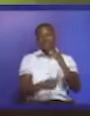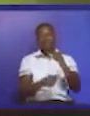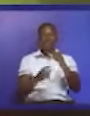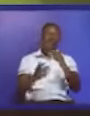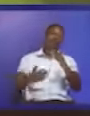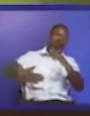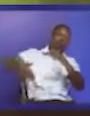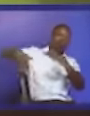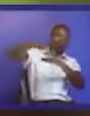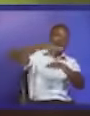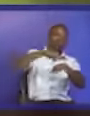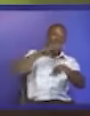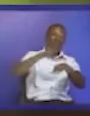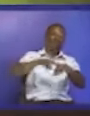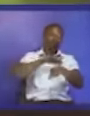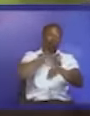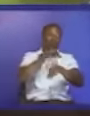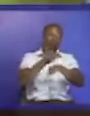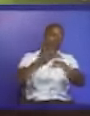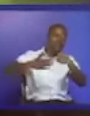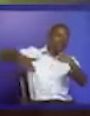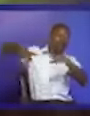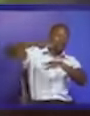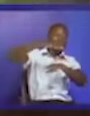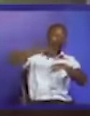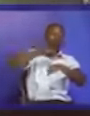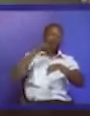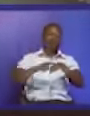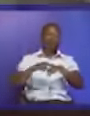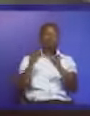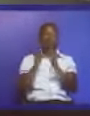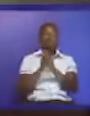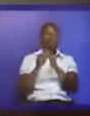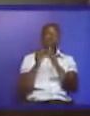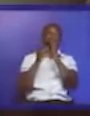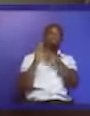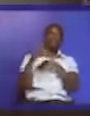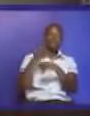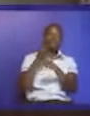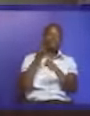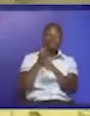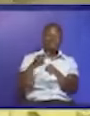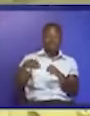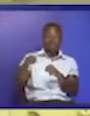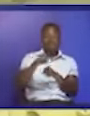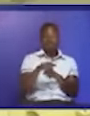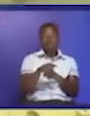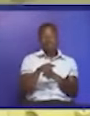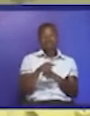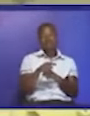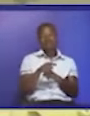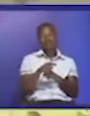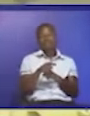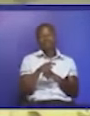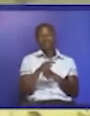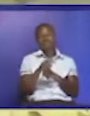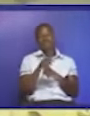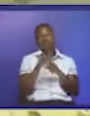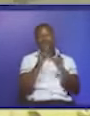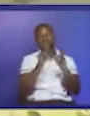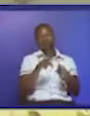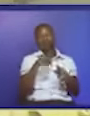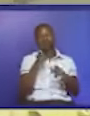nations, where God makes you the one who